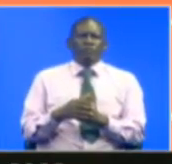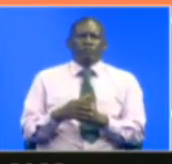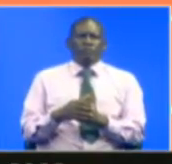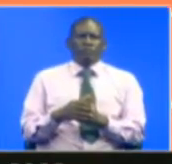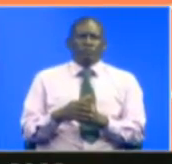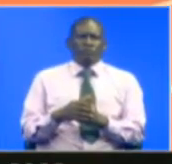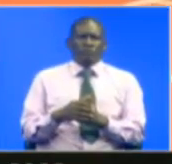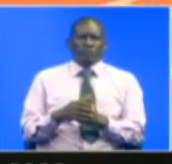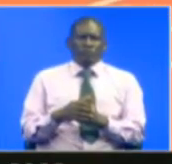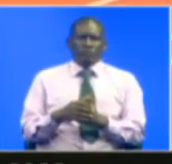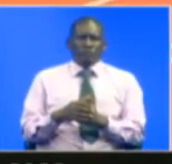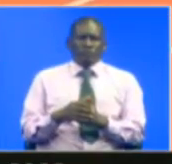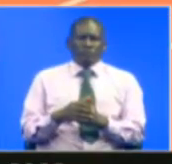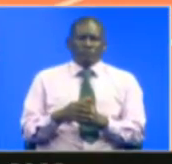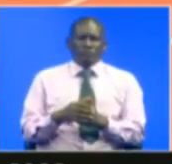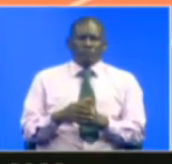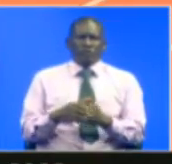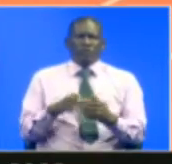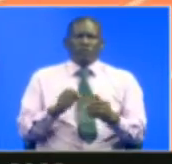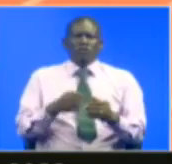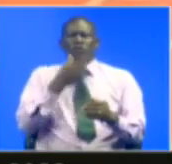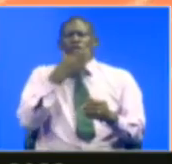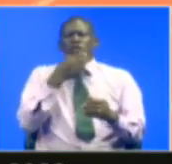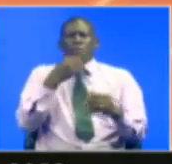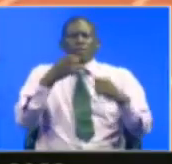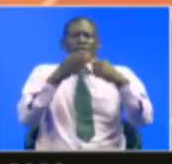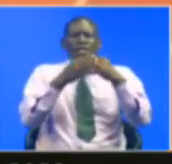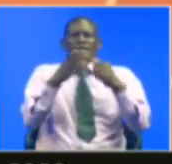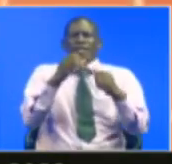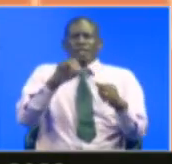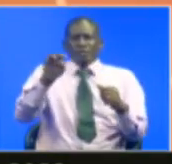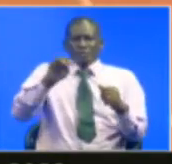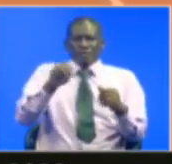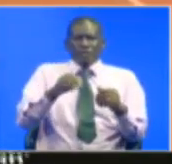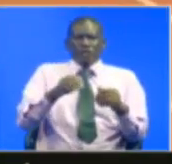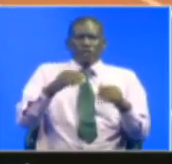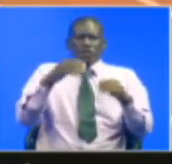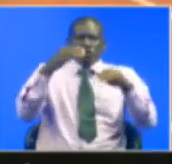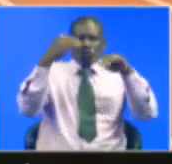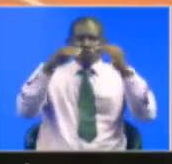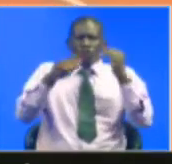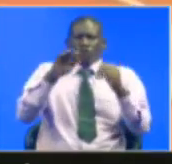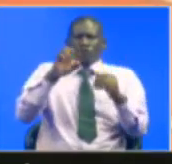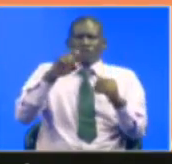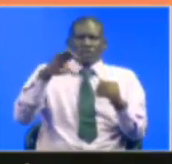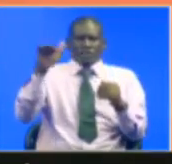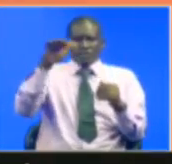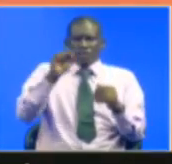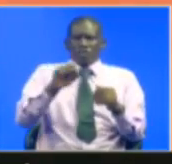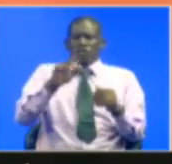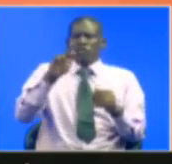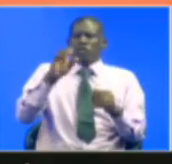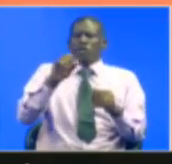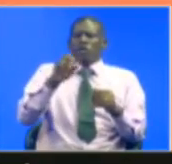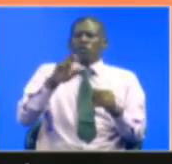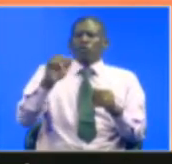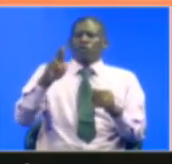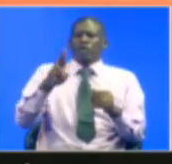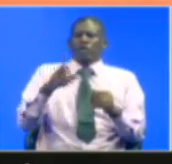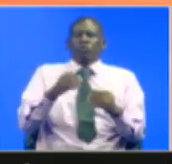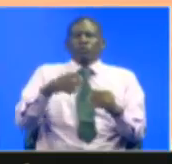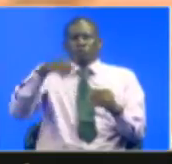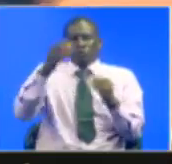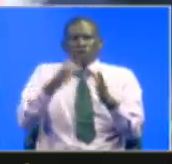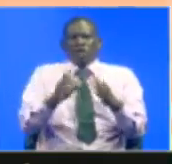2015. In the men's 800 meters, University of Texas freshman Emmanuel Korir emerged the winner in a time of